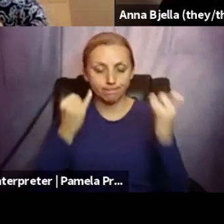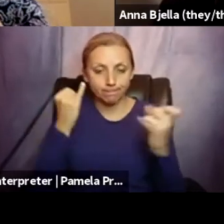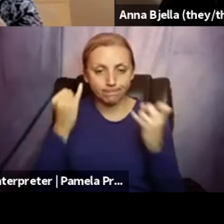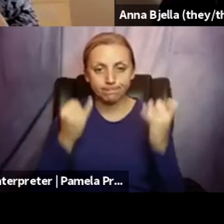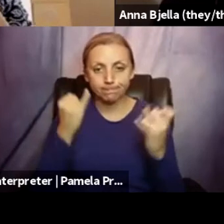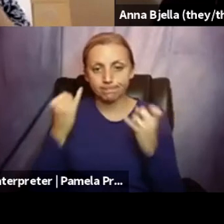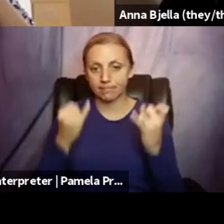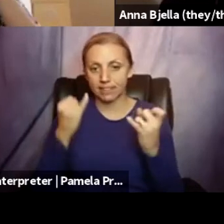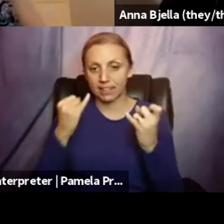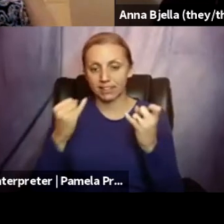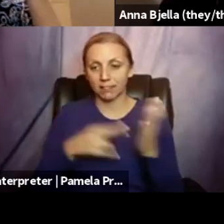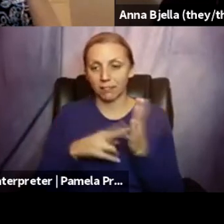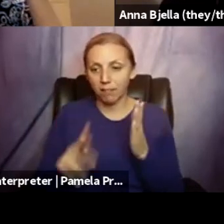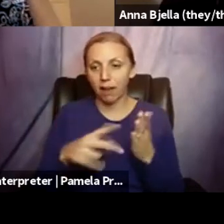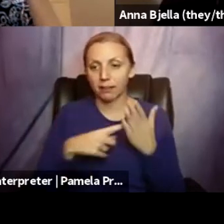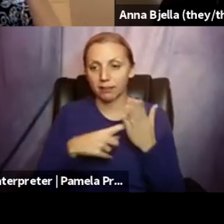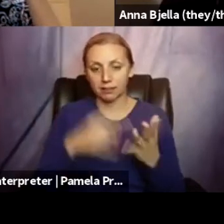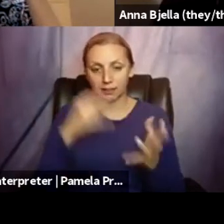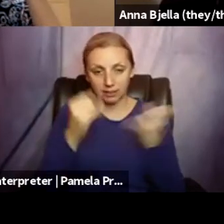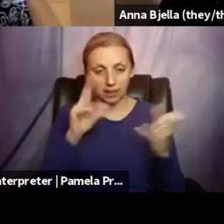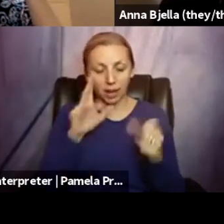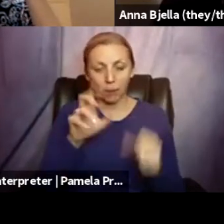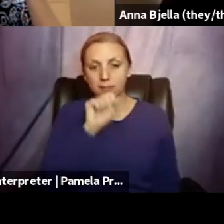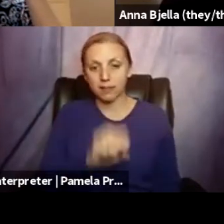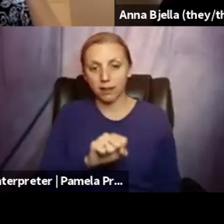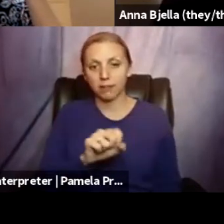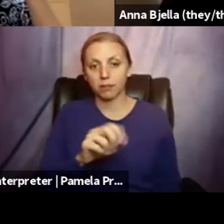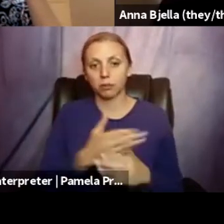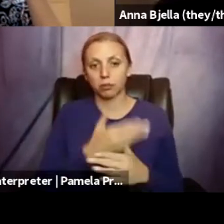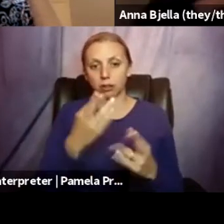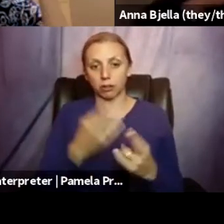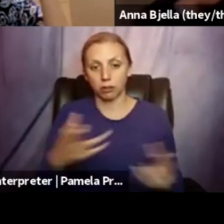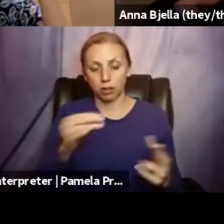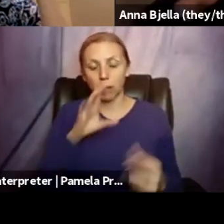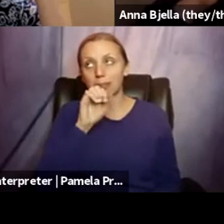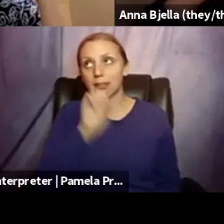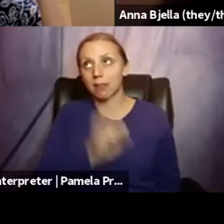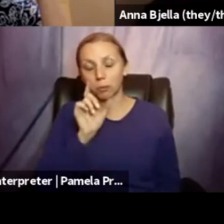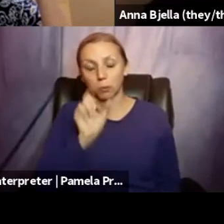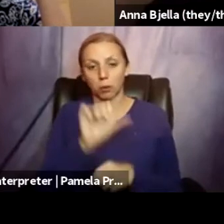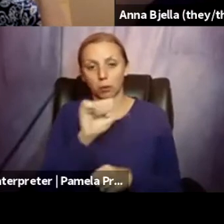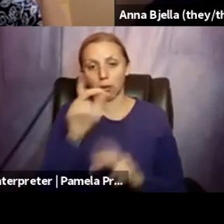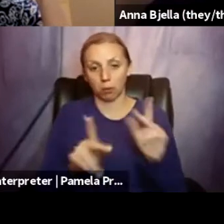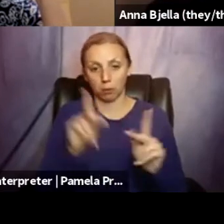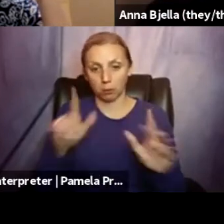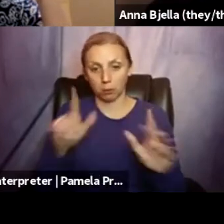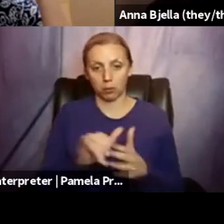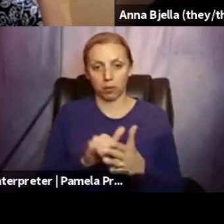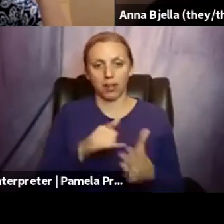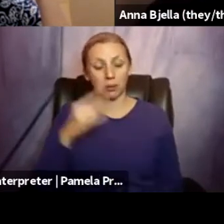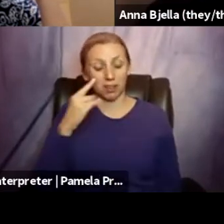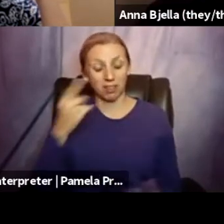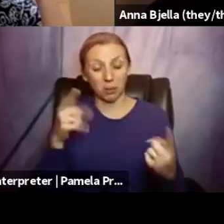I would like to share as a resource and would love to buddy up with some folks to do that. So I think maybe that process would be like, you could pop your email